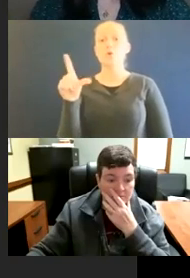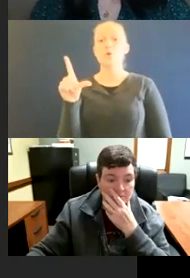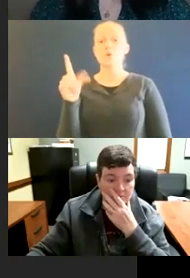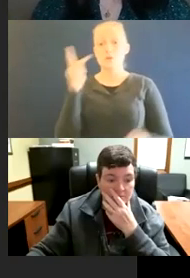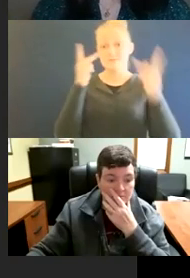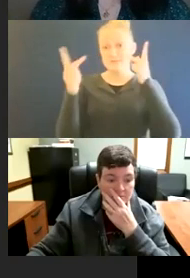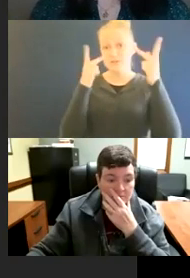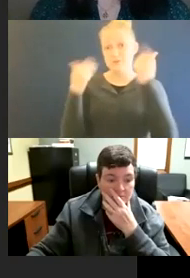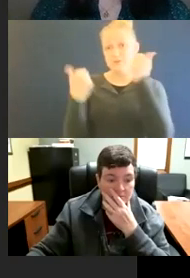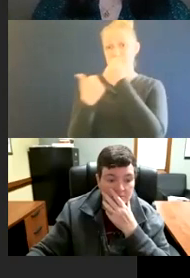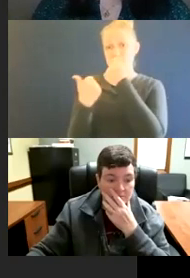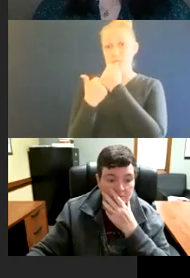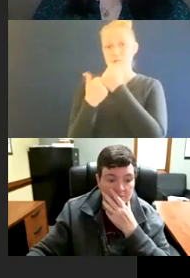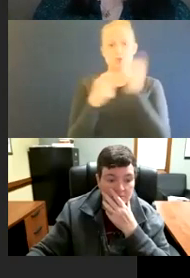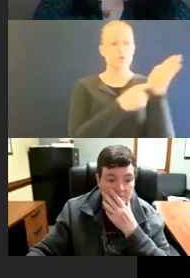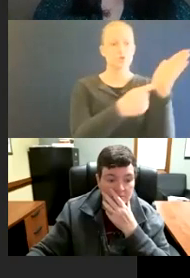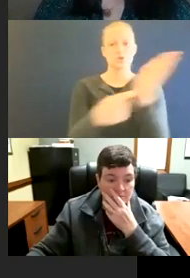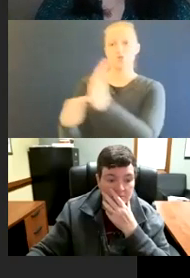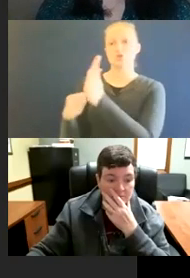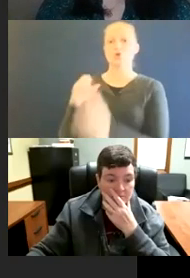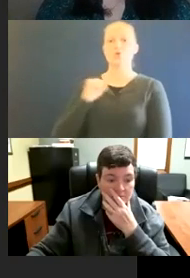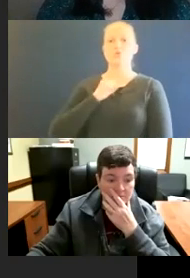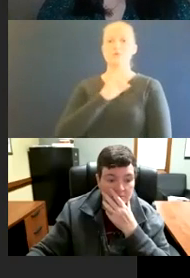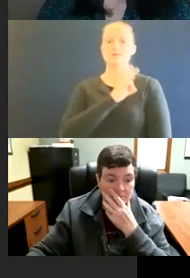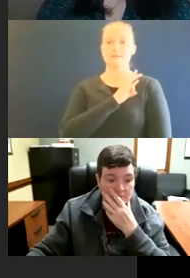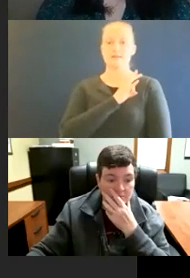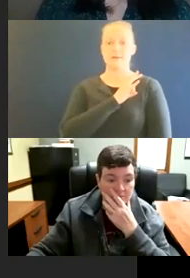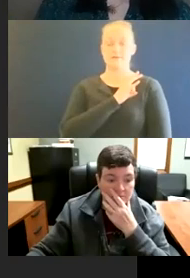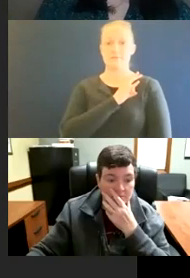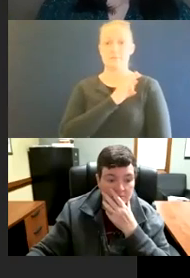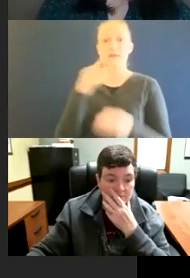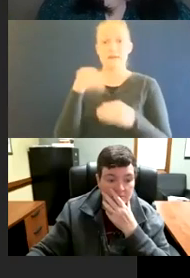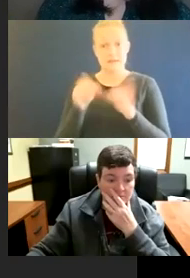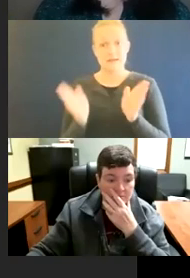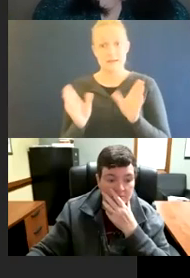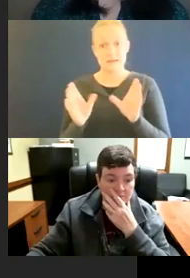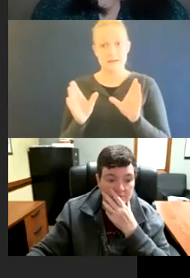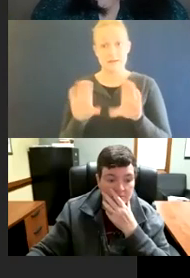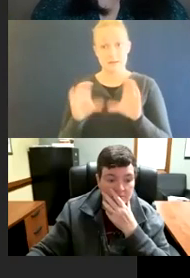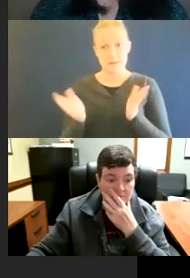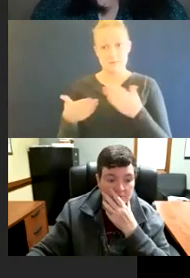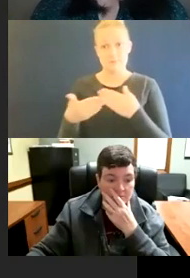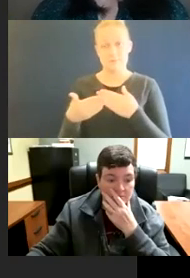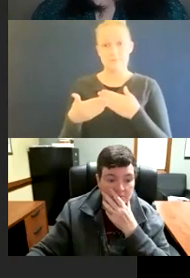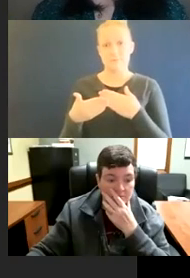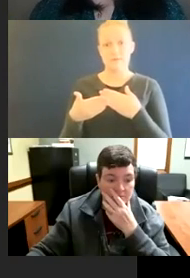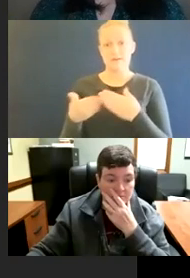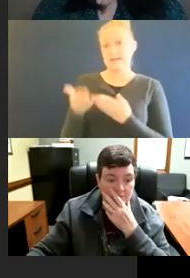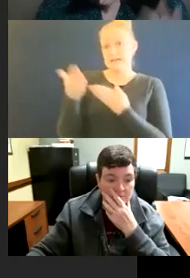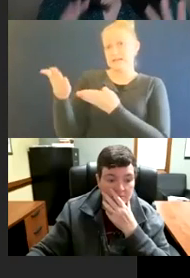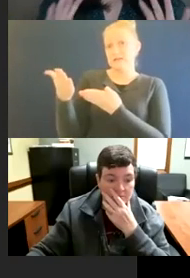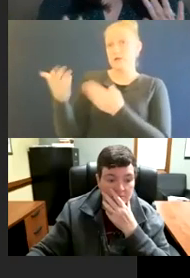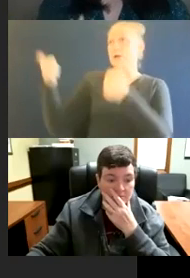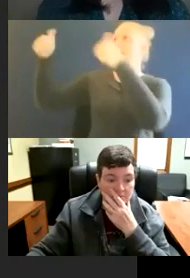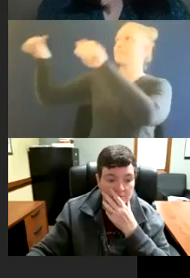to share with staff in your classrooms. We have recommended that teachers post these on the wall in their classrooms, in